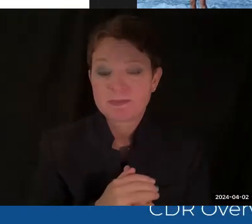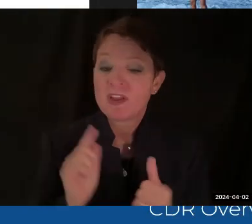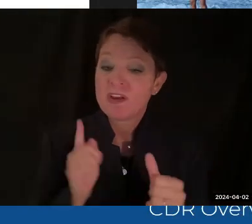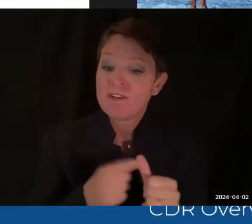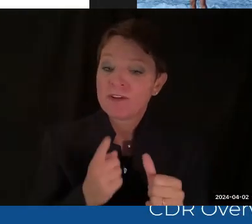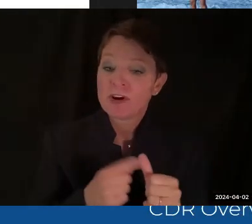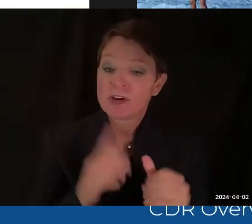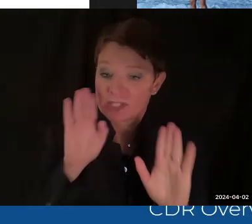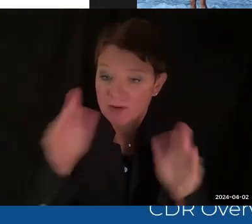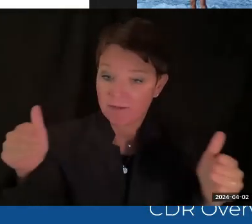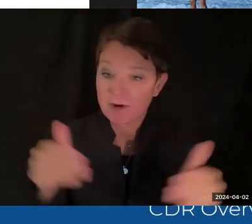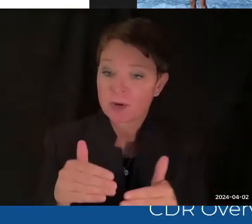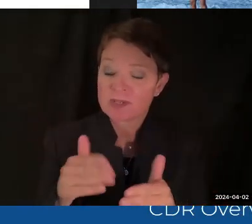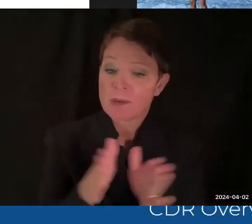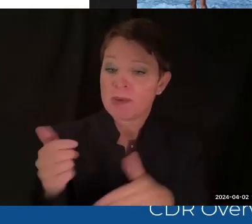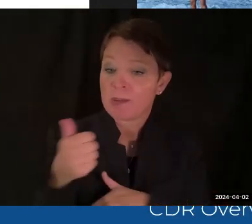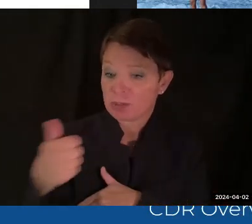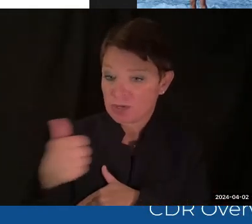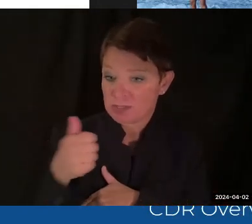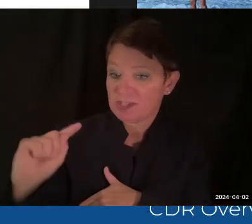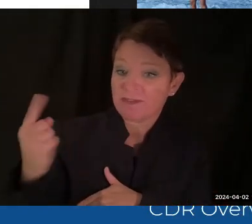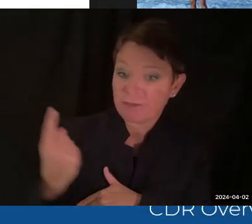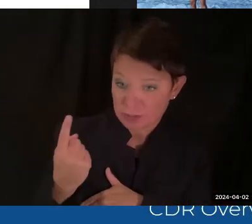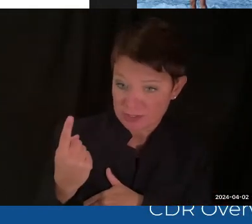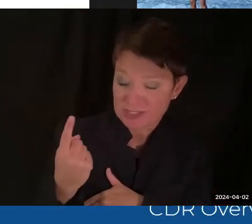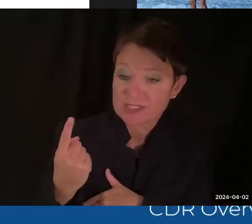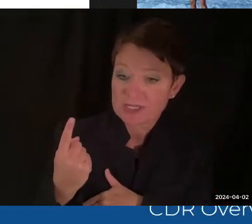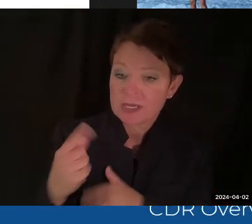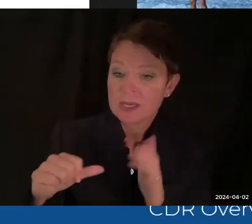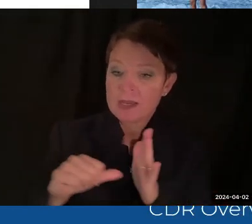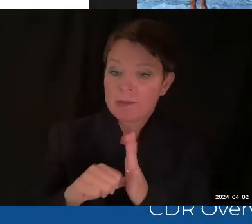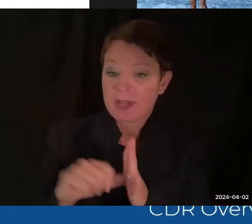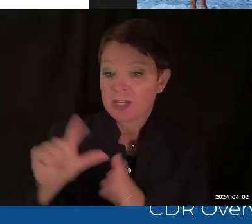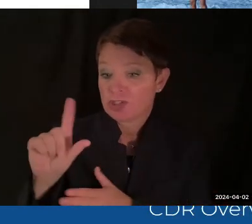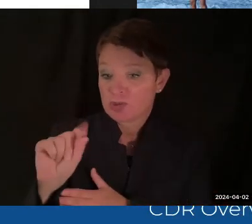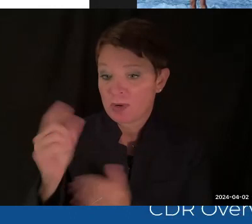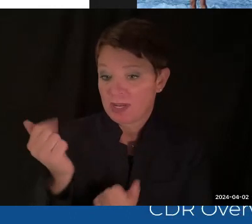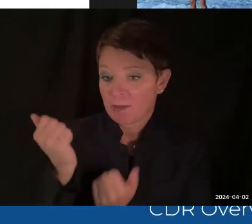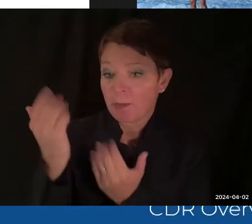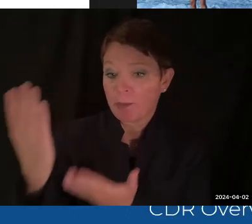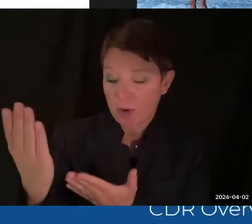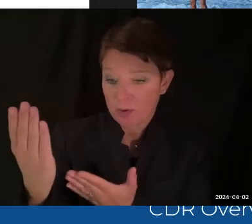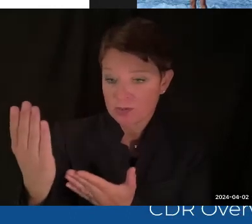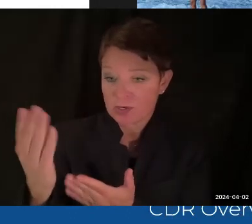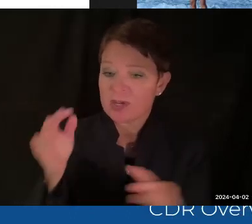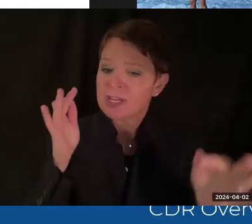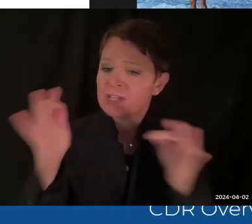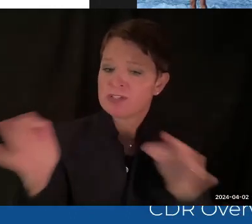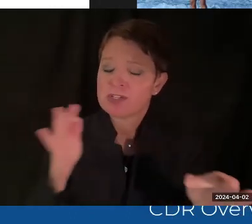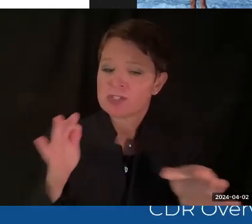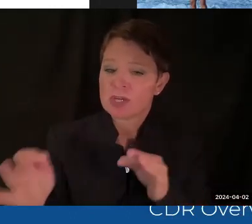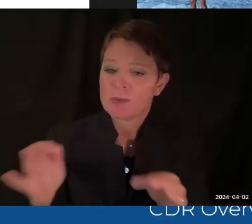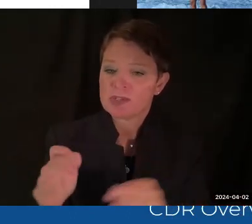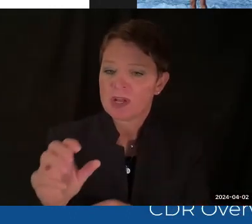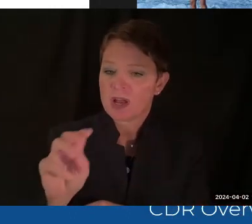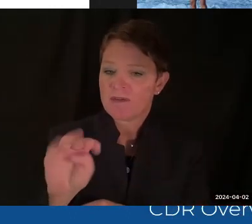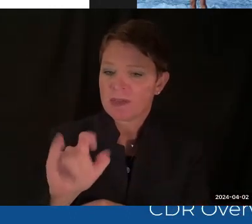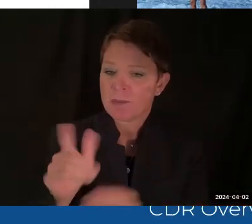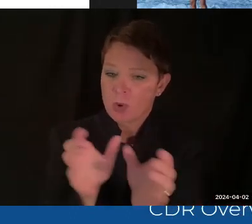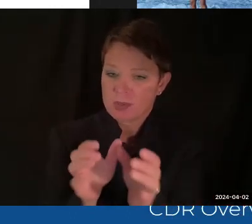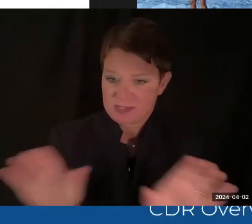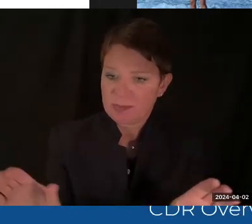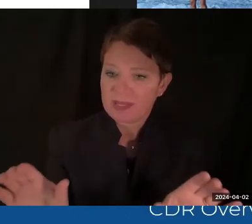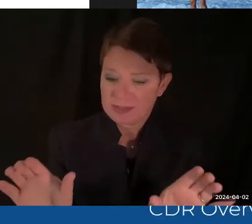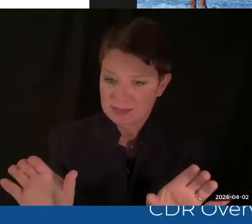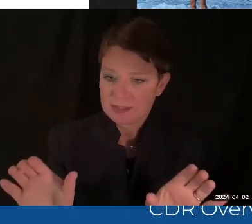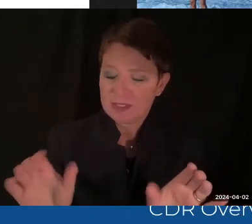off, I want to focus on public transportation. So on page 20 of the proposal, there is a description of the modal splits with a